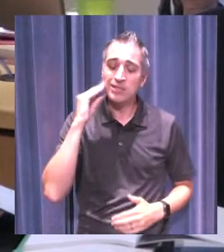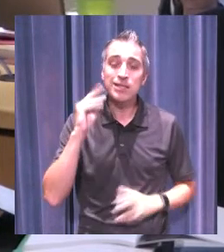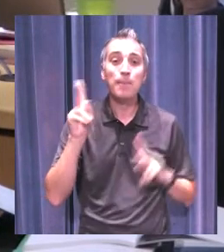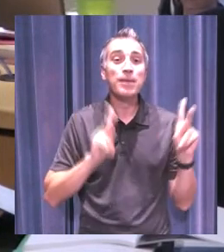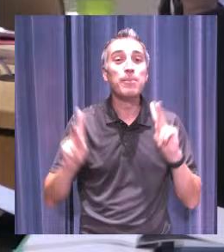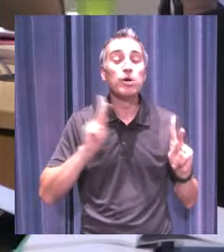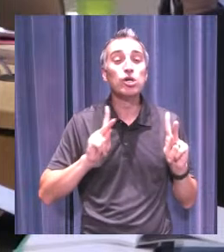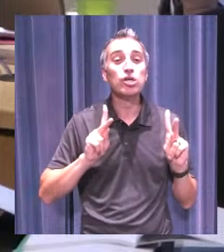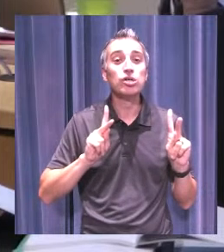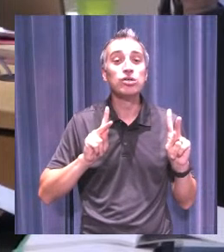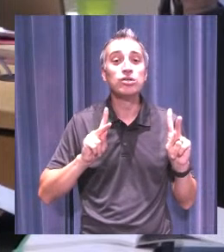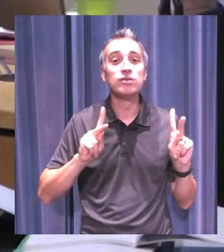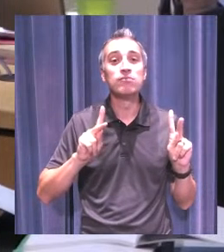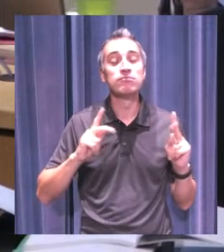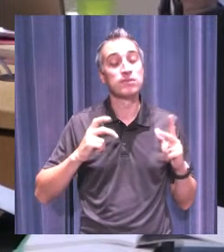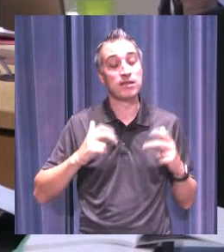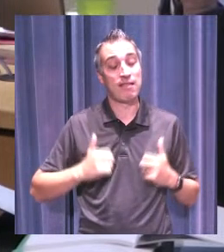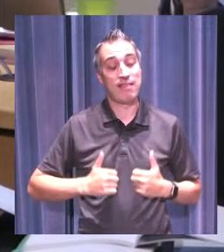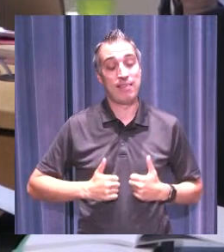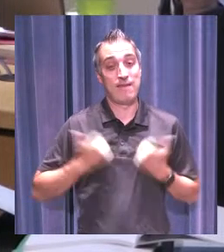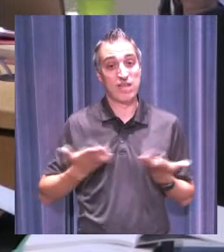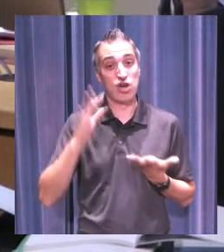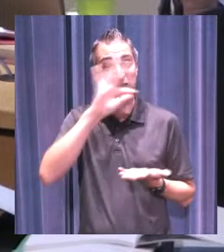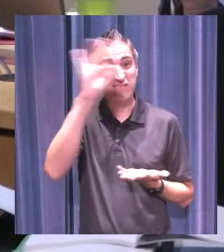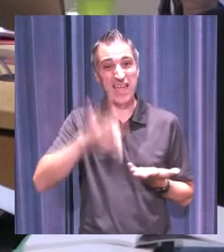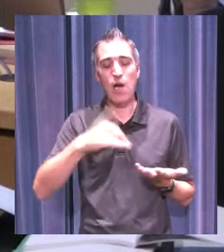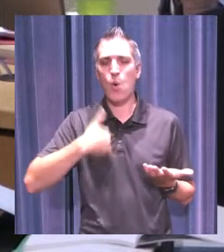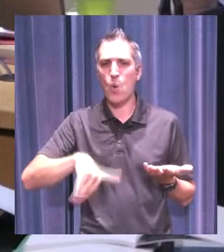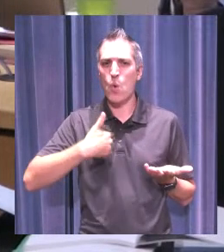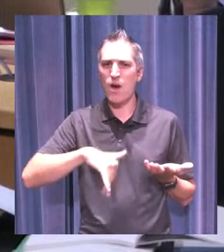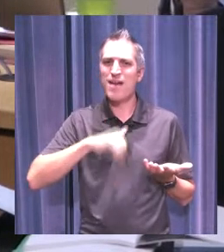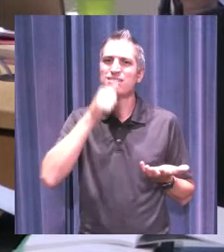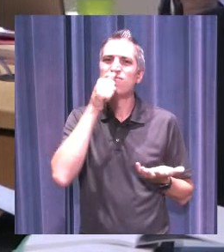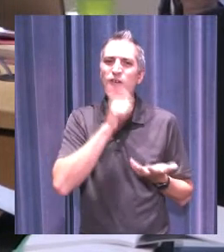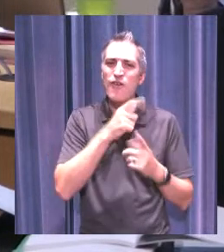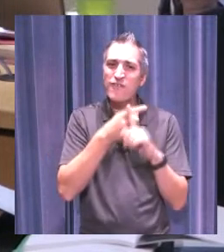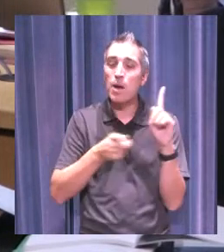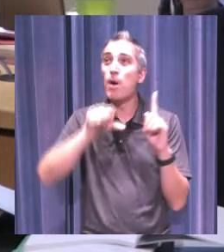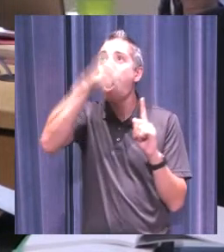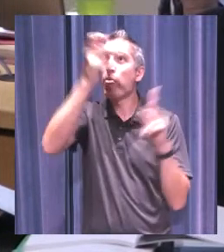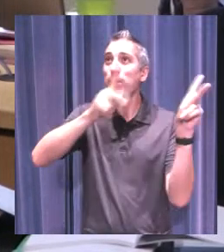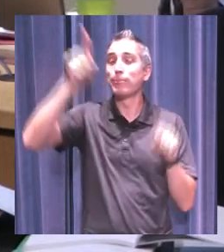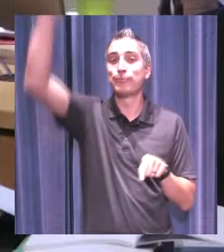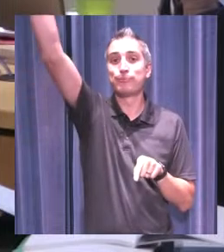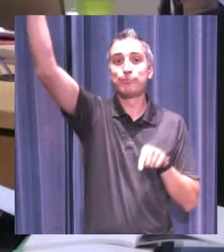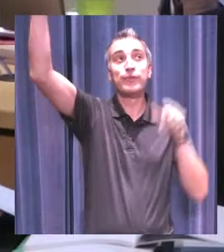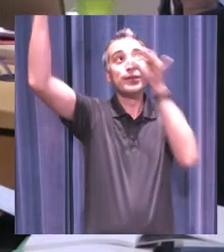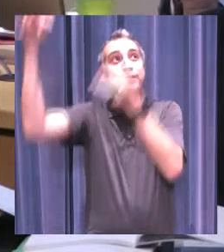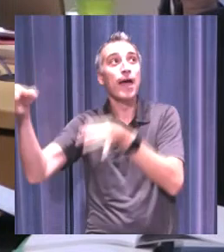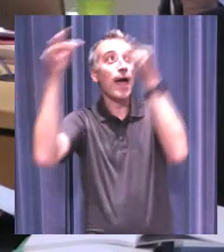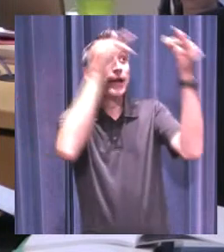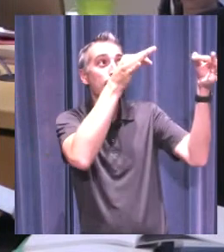of the city of Flint have long suffered from outsiders making decisions that devalue us, i.e.